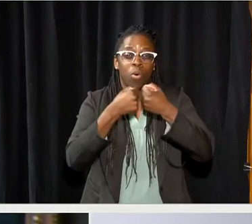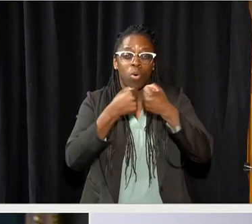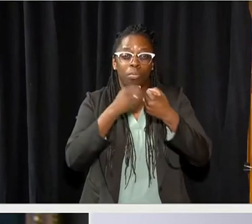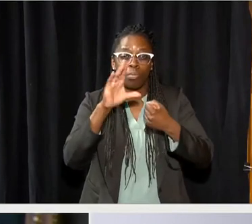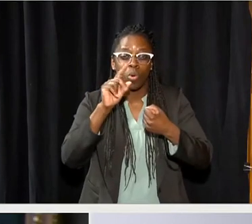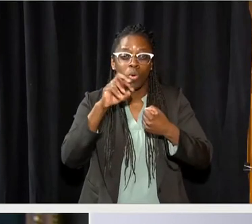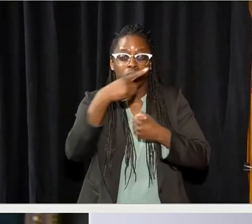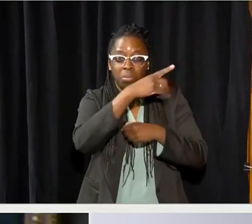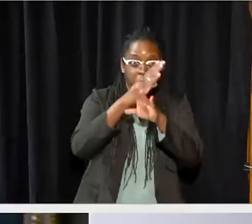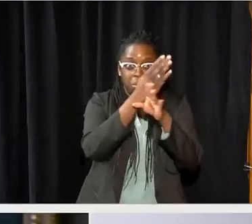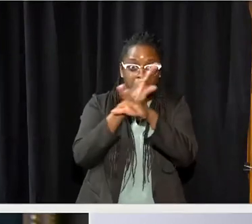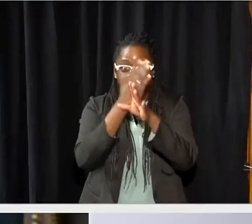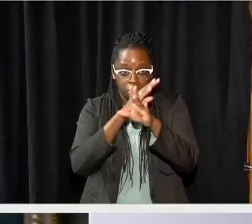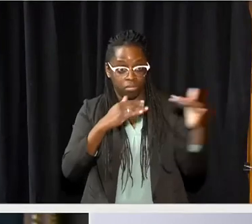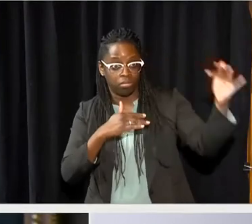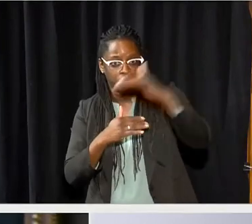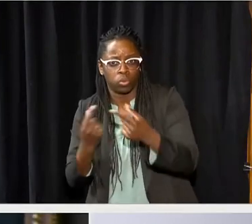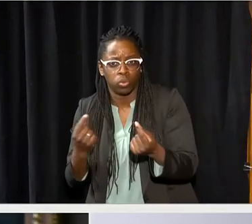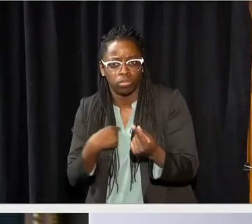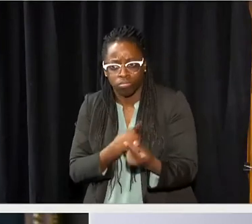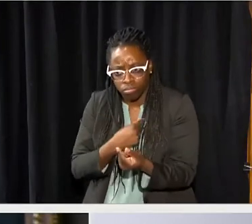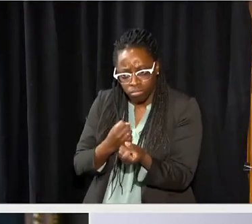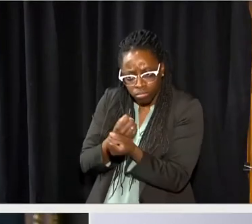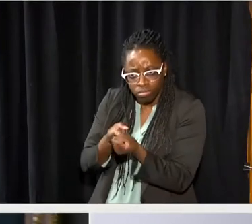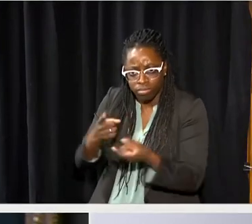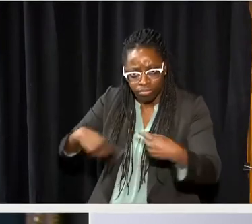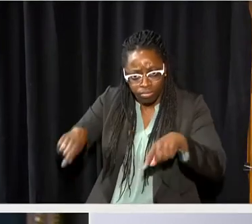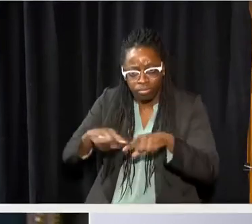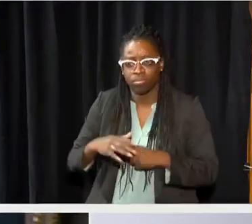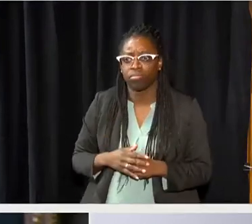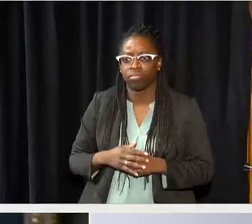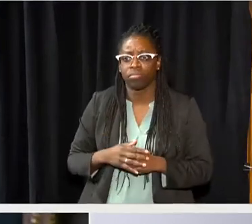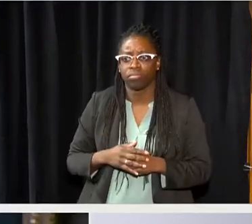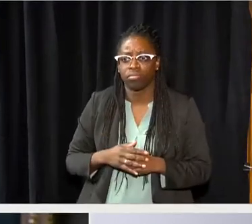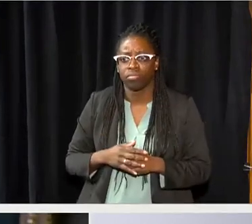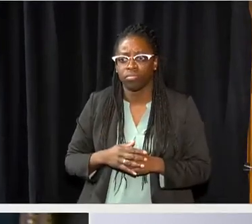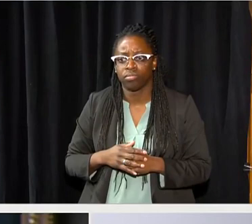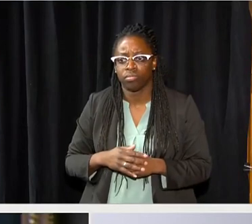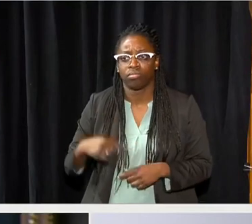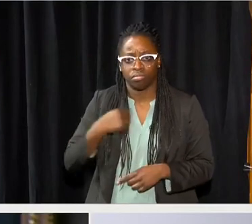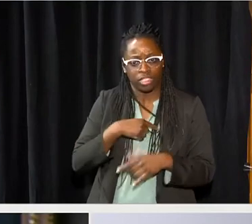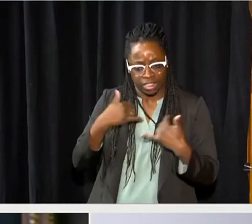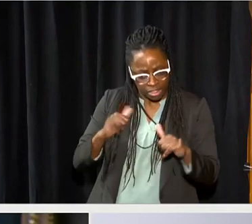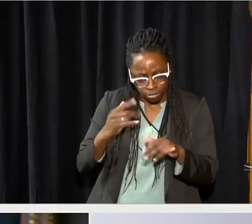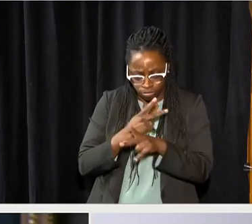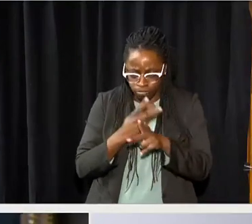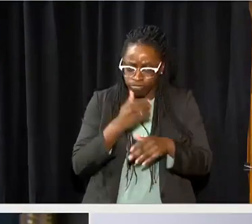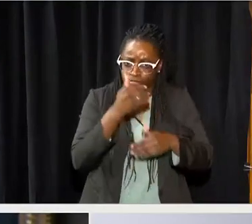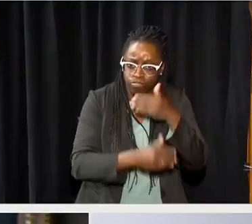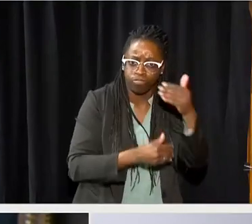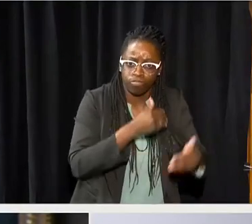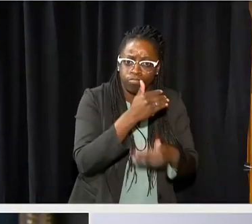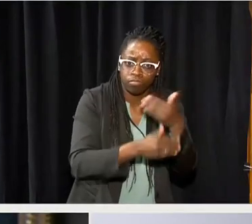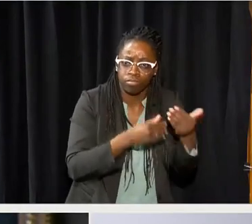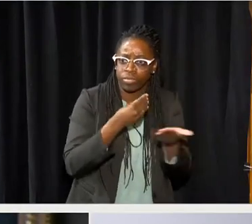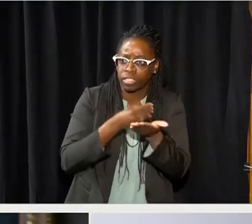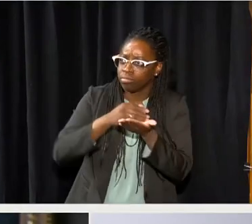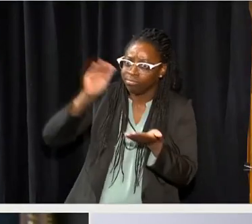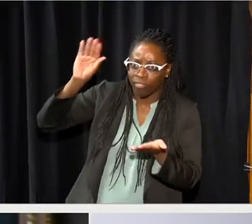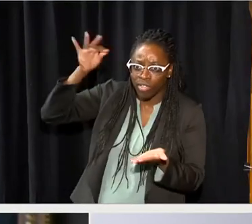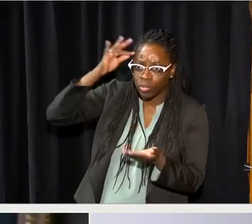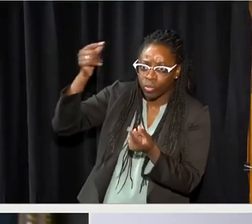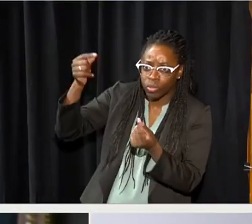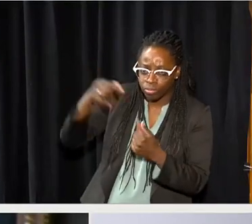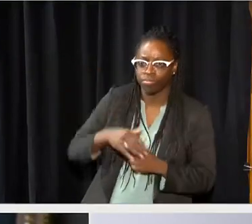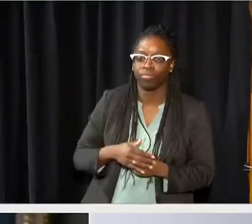We're also not waiting. We're showing a way forward. In November, we put on a work authorization